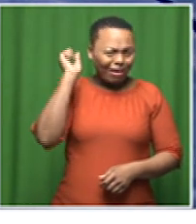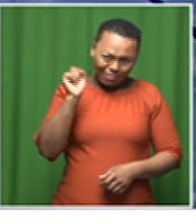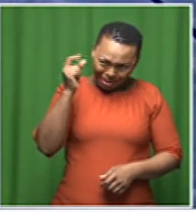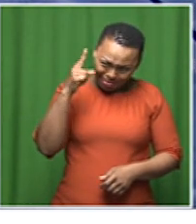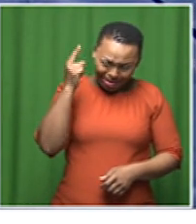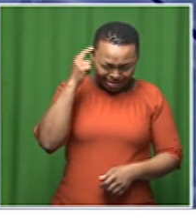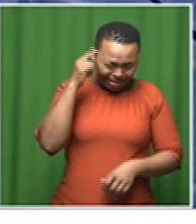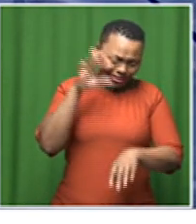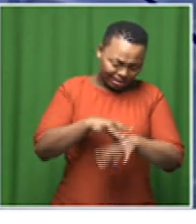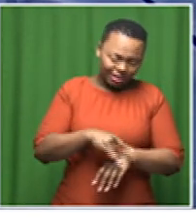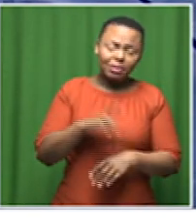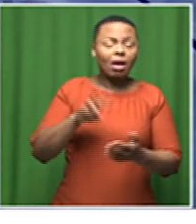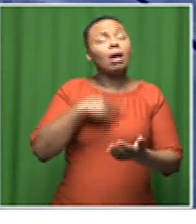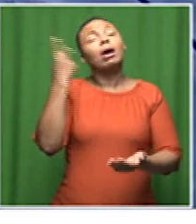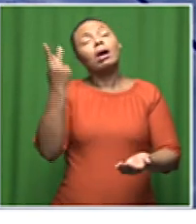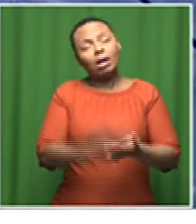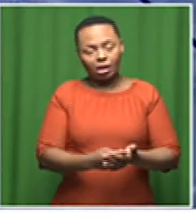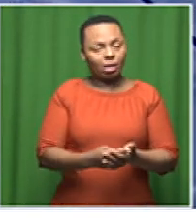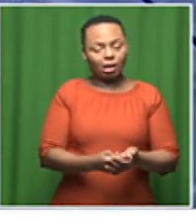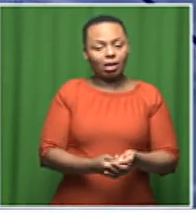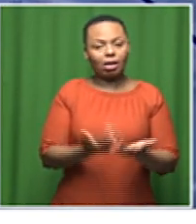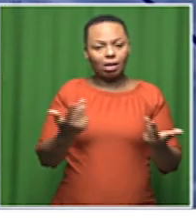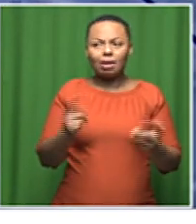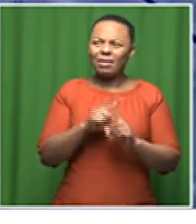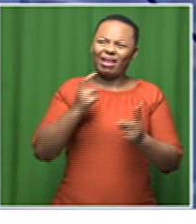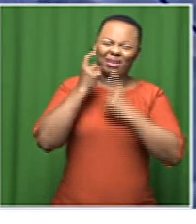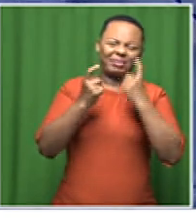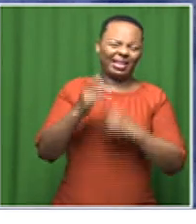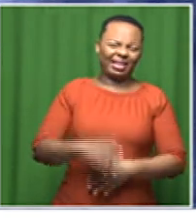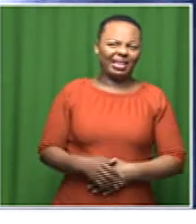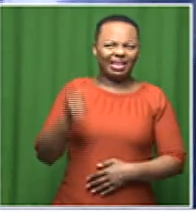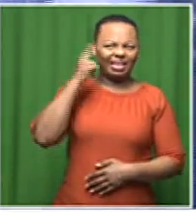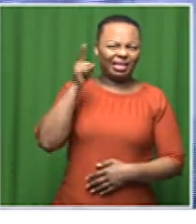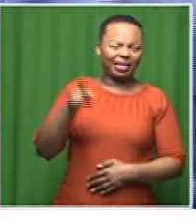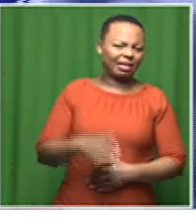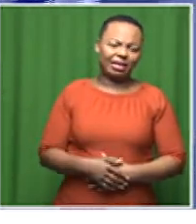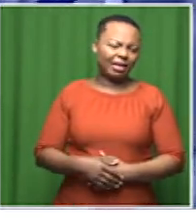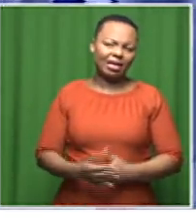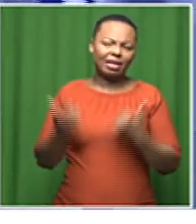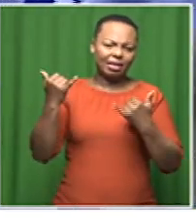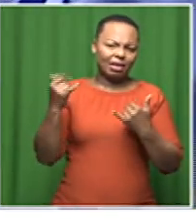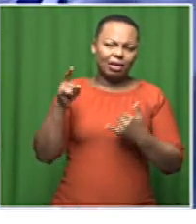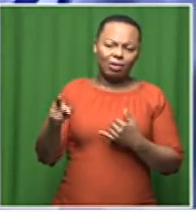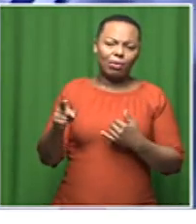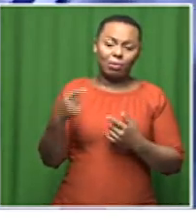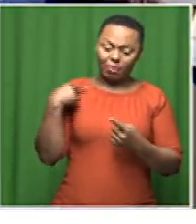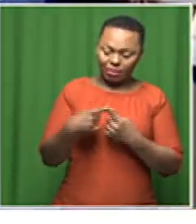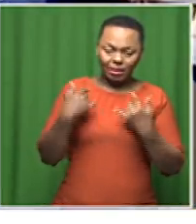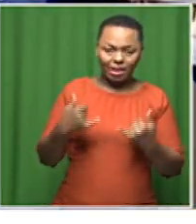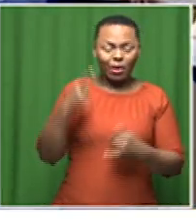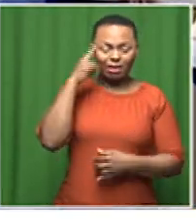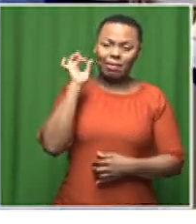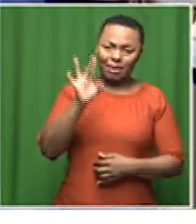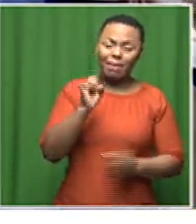want to complain because I was thinking of somebody's job. Up until now, I'm still doing CT scan and still suffering of